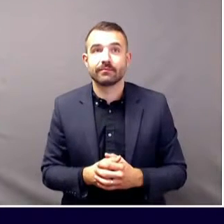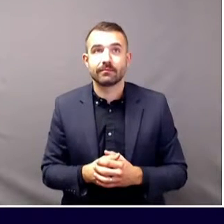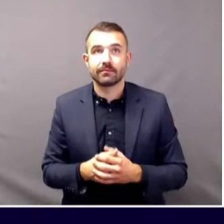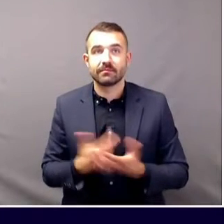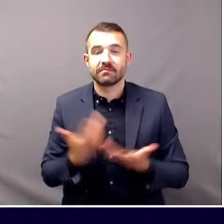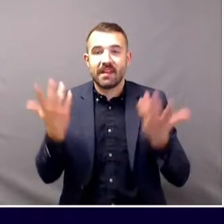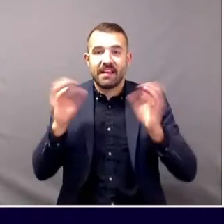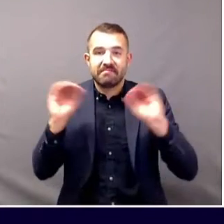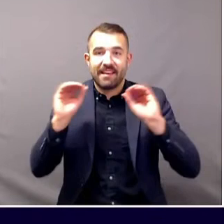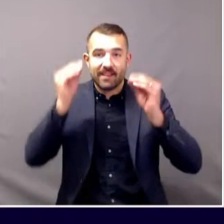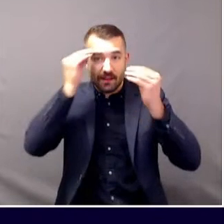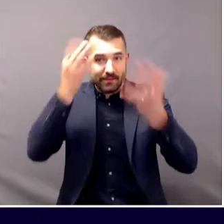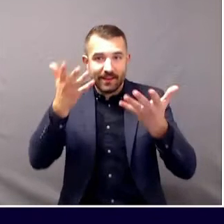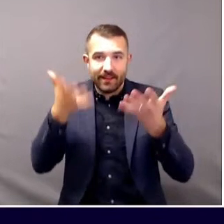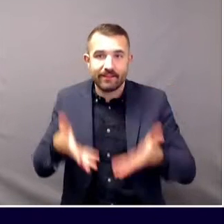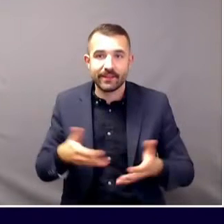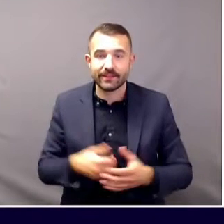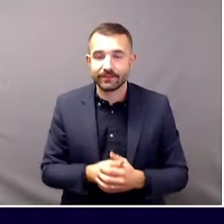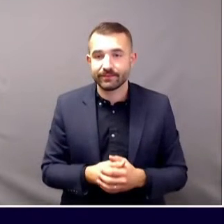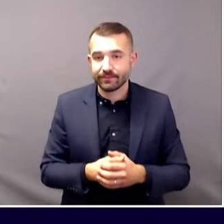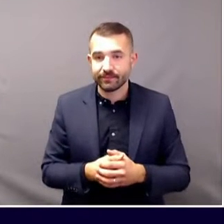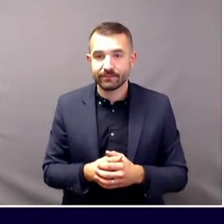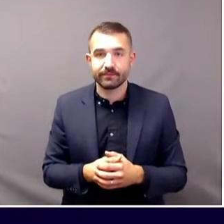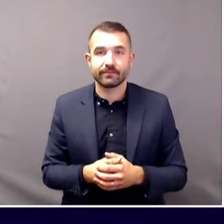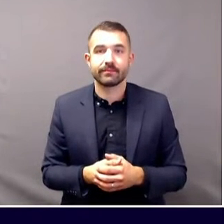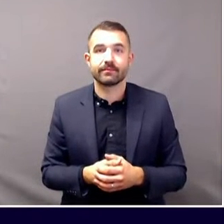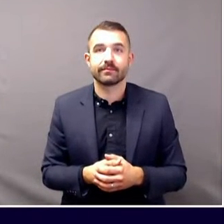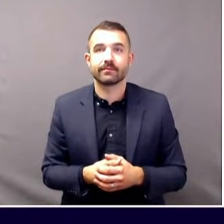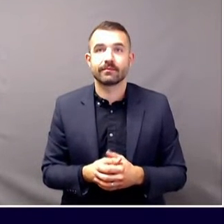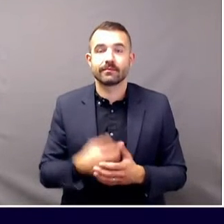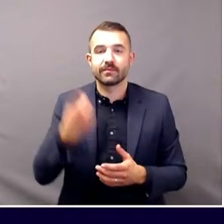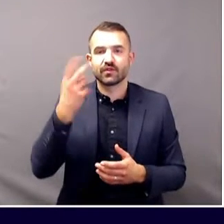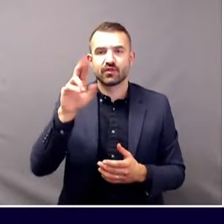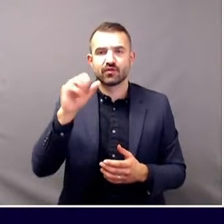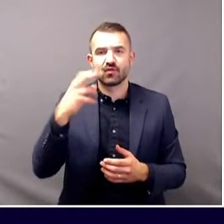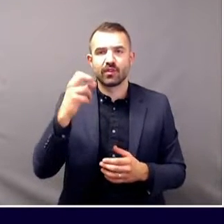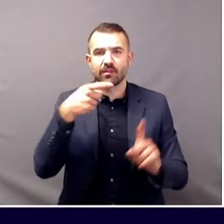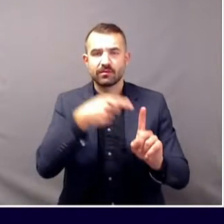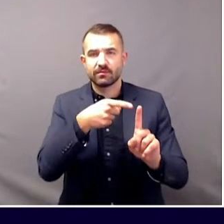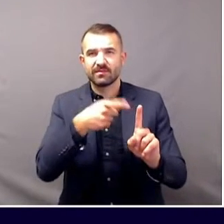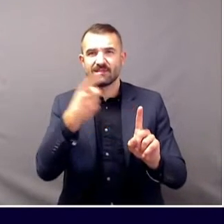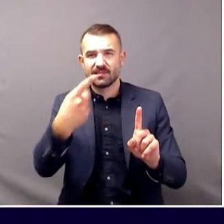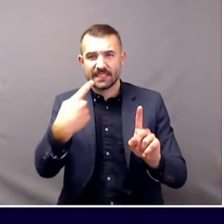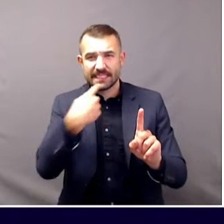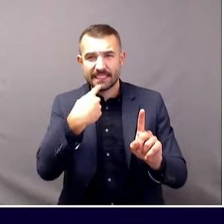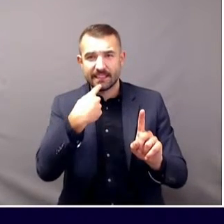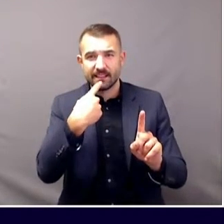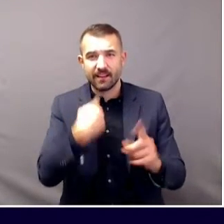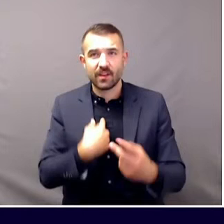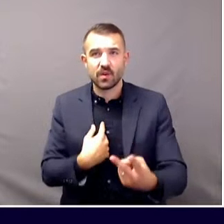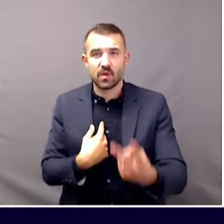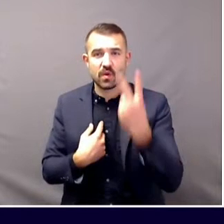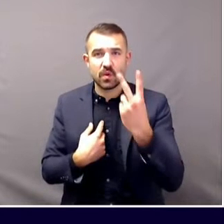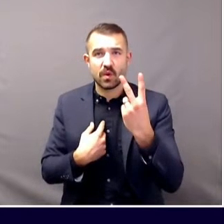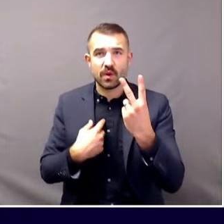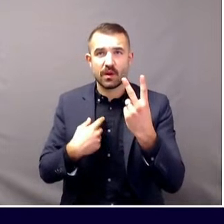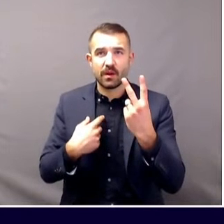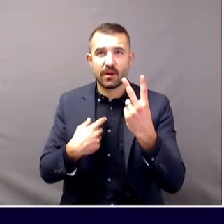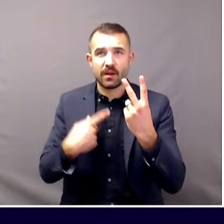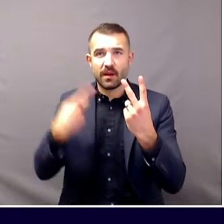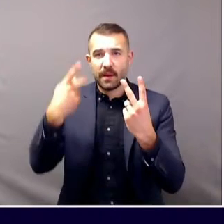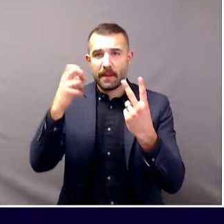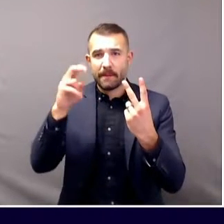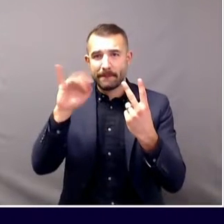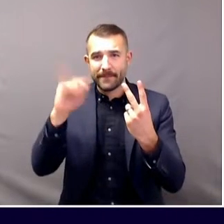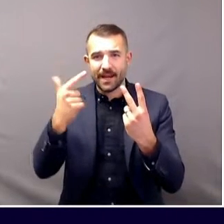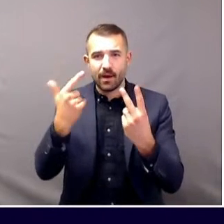I think you said that you were going to give information on 2 pending outbreaks, and then you mentioned Russell Park and you didn't mention another. So I don't know if there was someone else there,